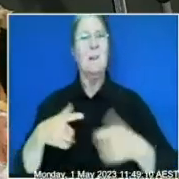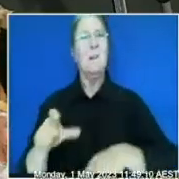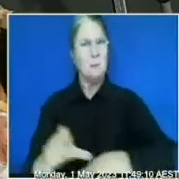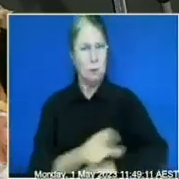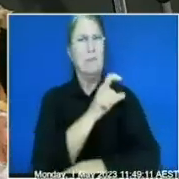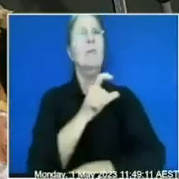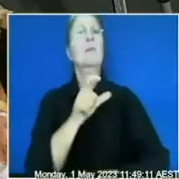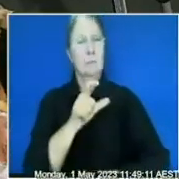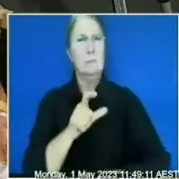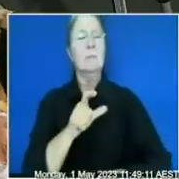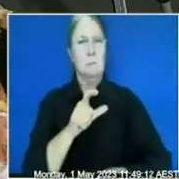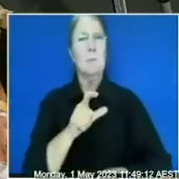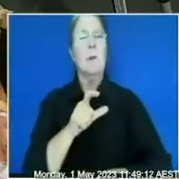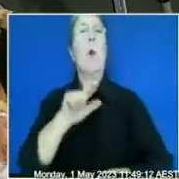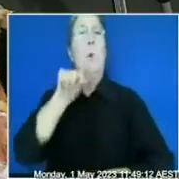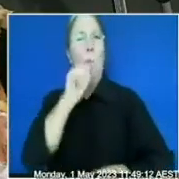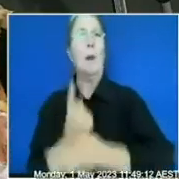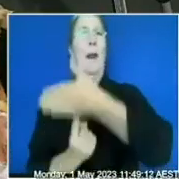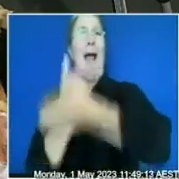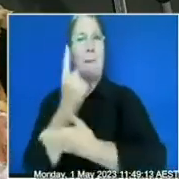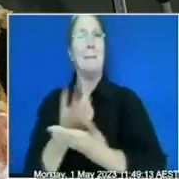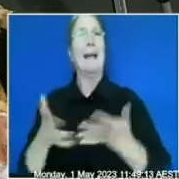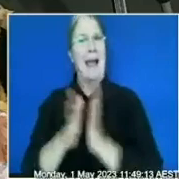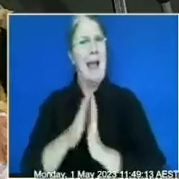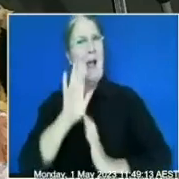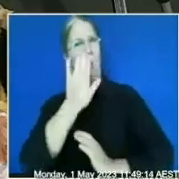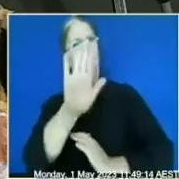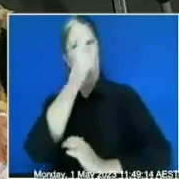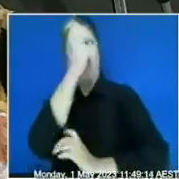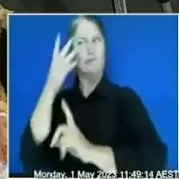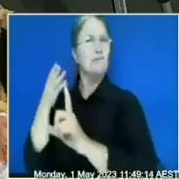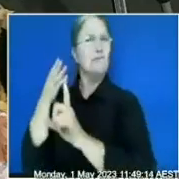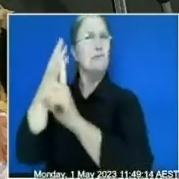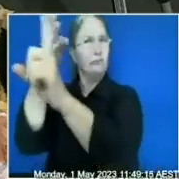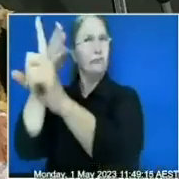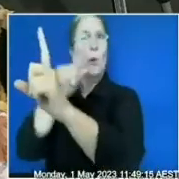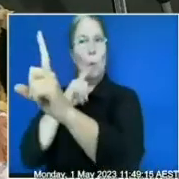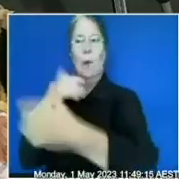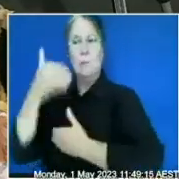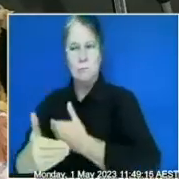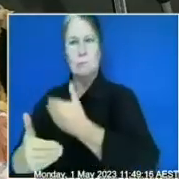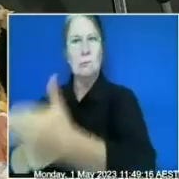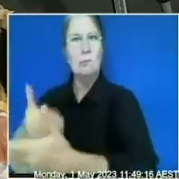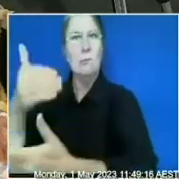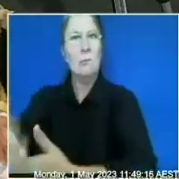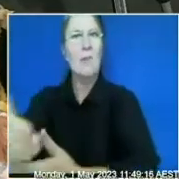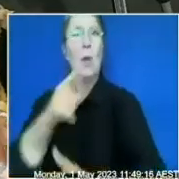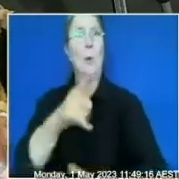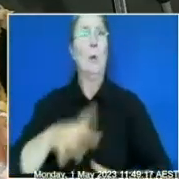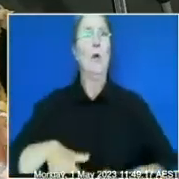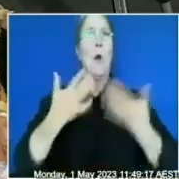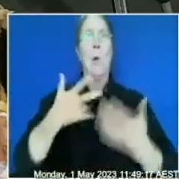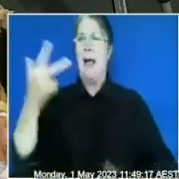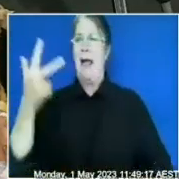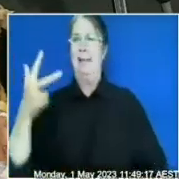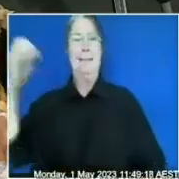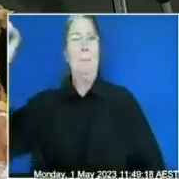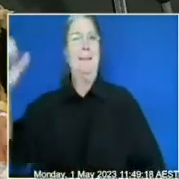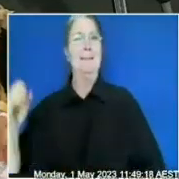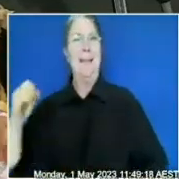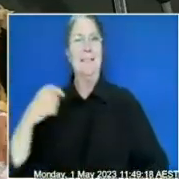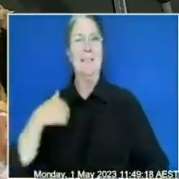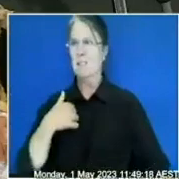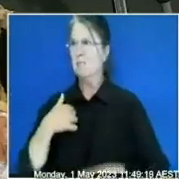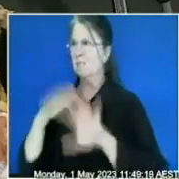on other measures like resist police or some other measures. What's the breadth